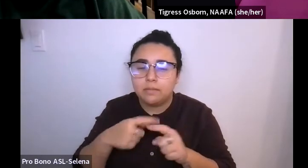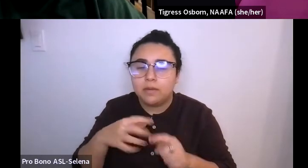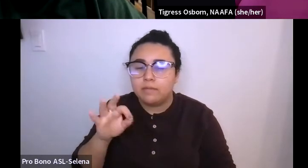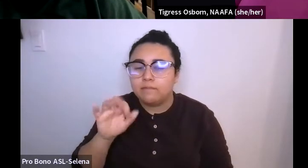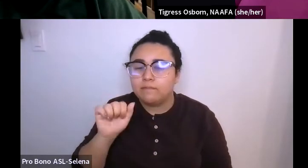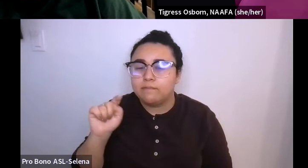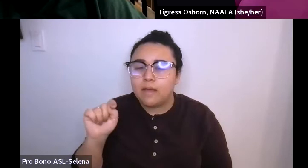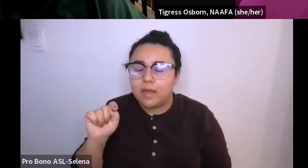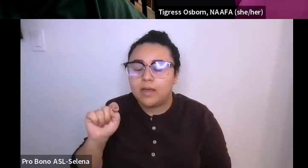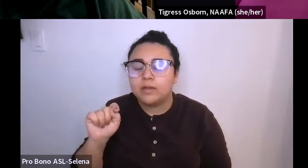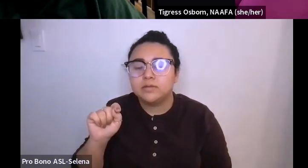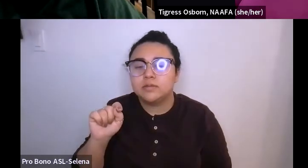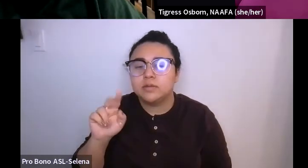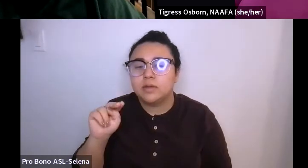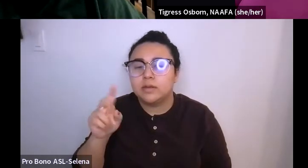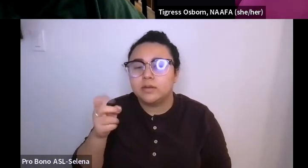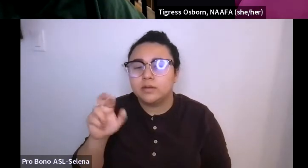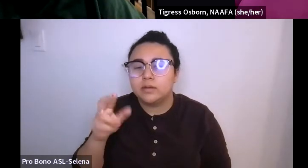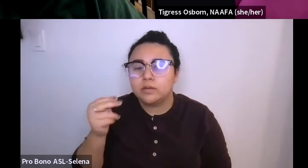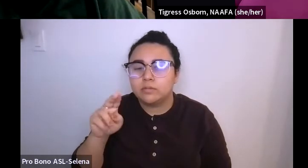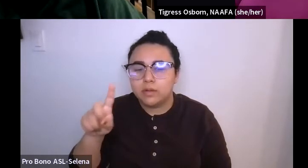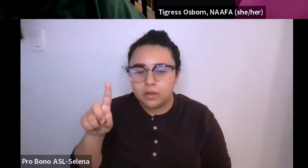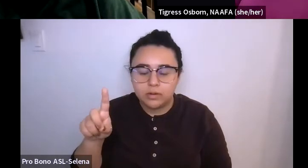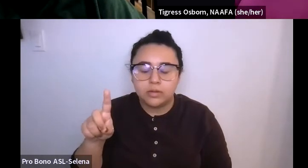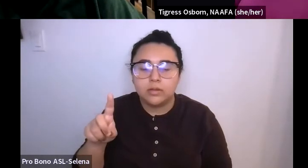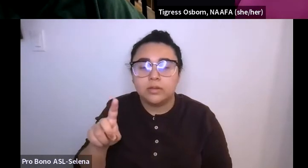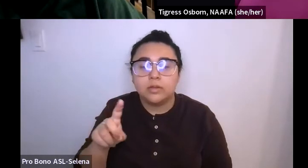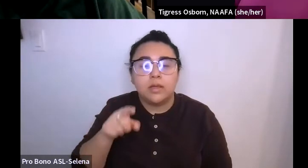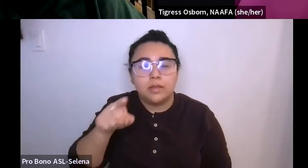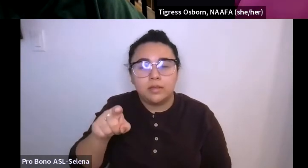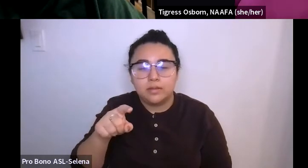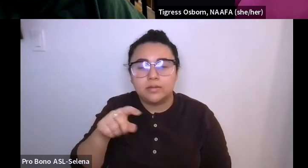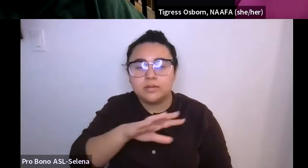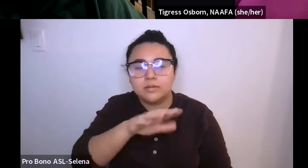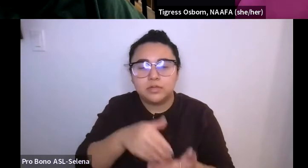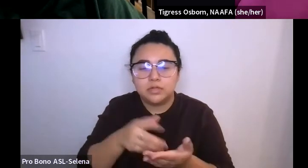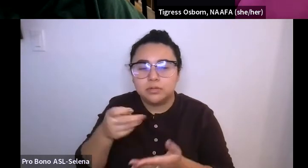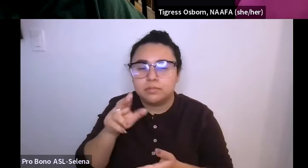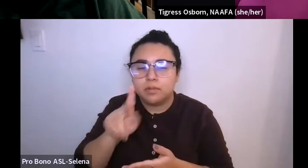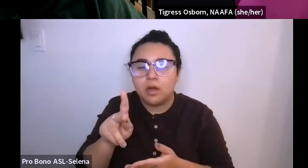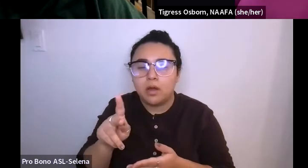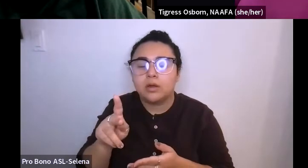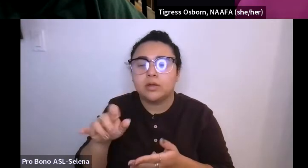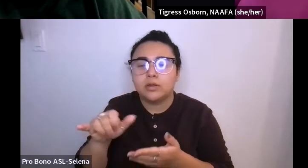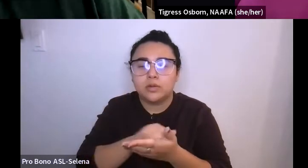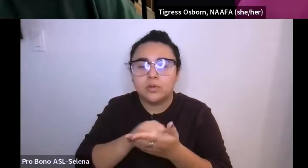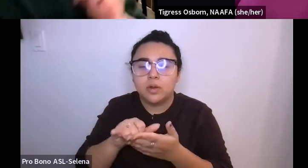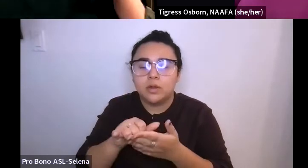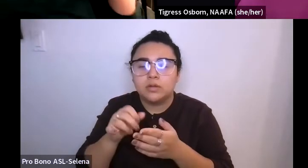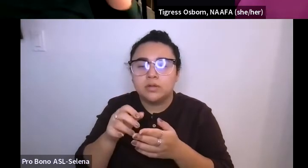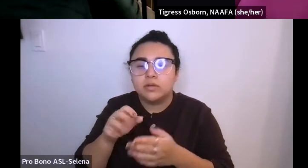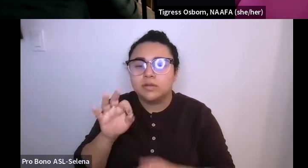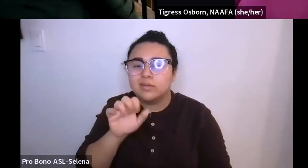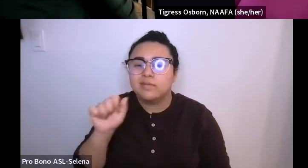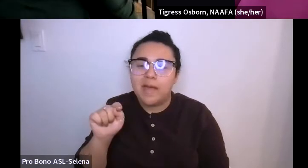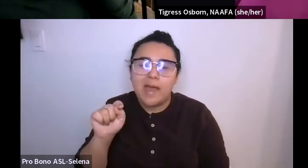Inn, where 500 fat people met in Central Park in New York and burned diet books and had